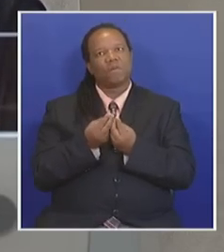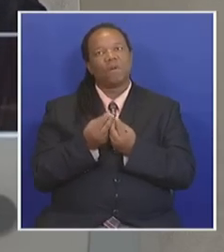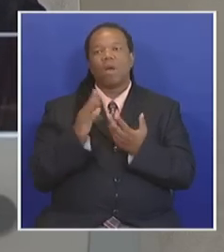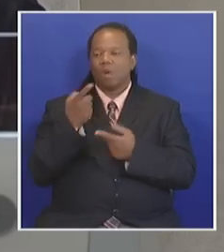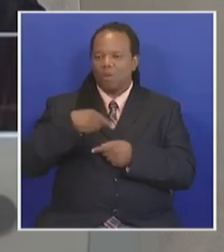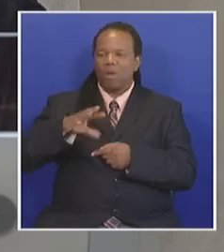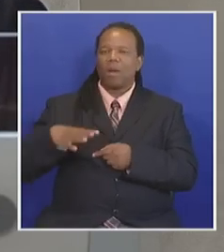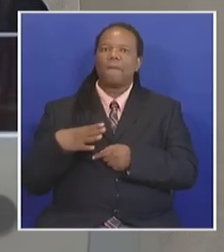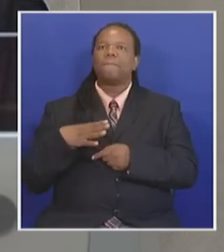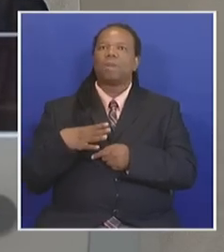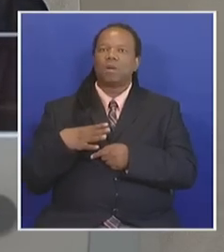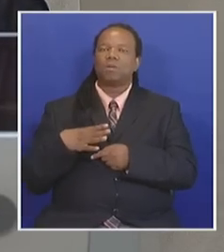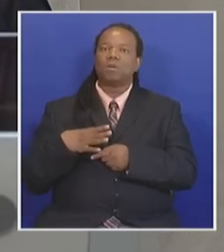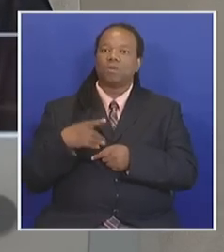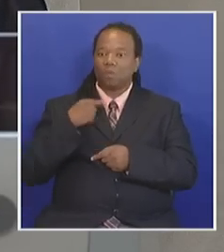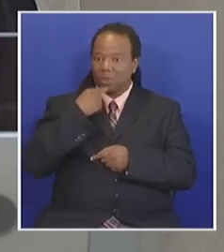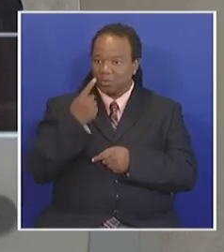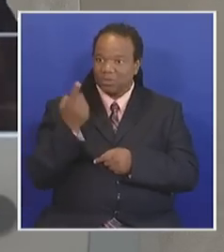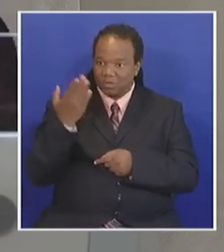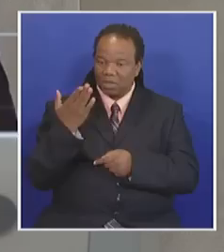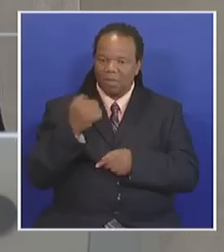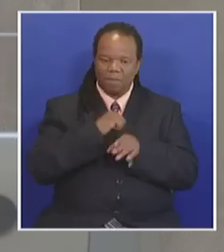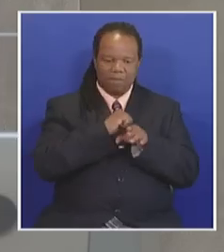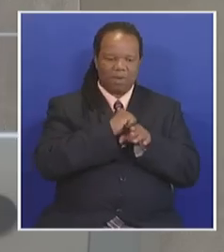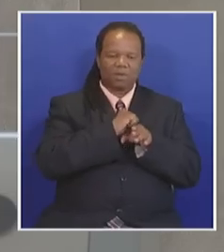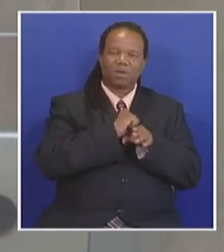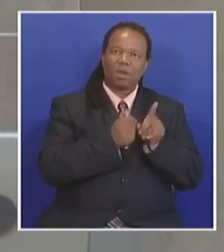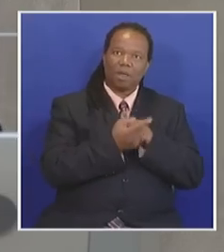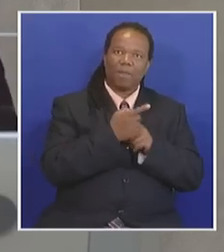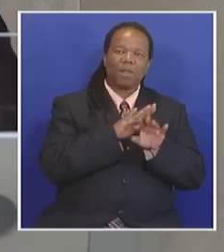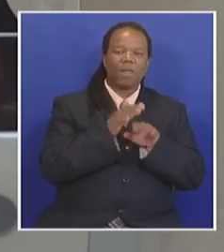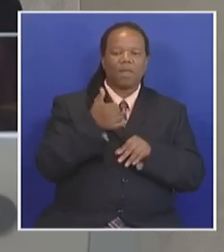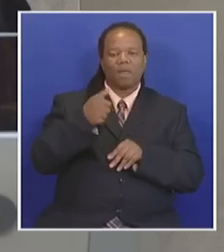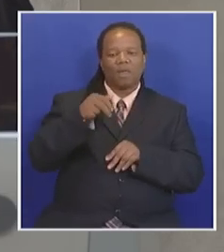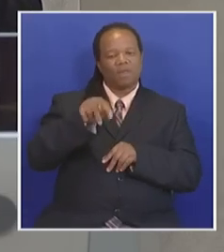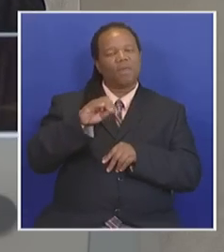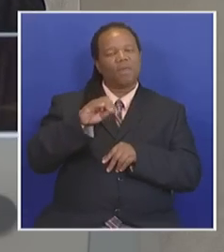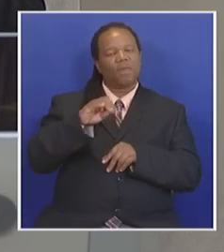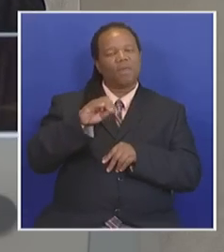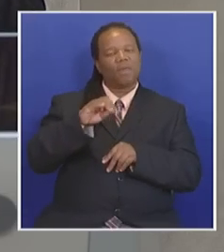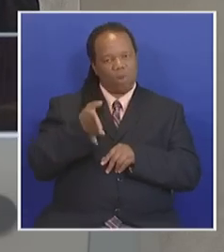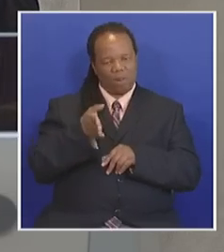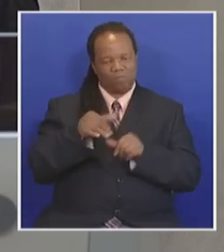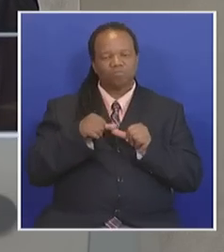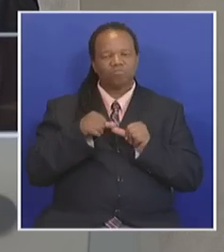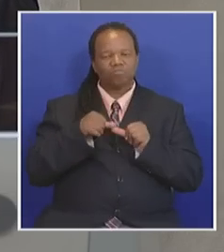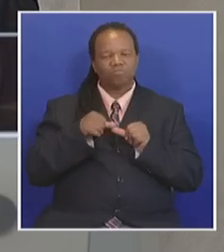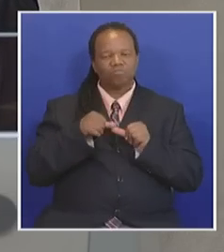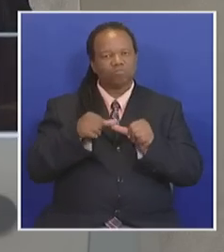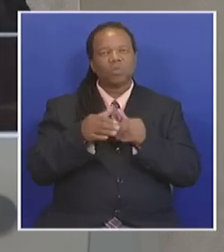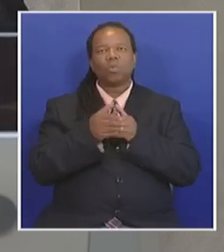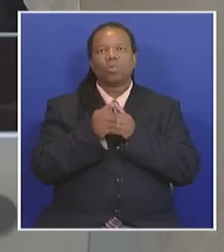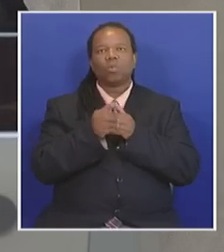we actually practice what we preach. I am confident that the African National Congress will continue to lead and inspire the momentum